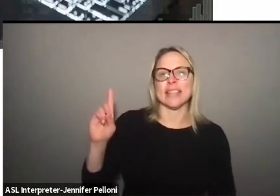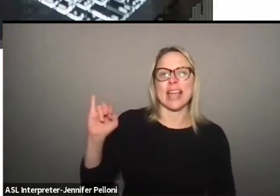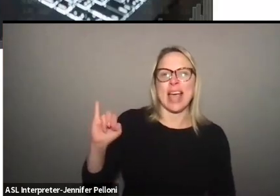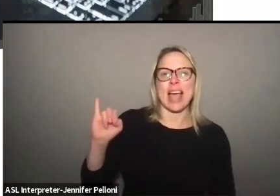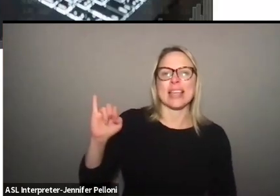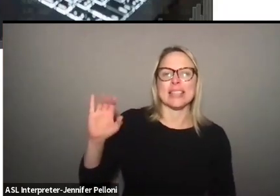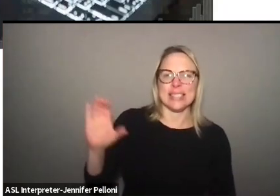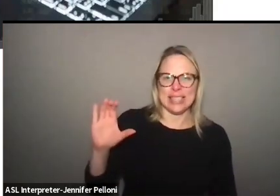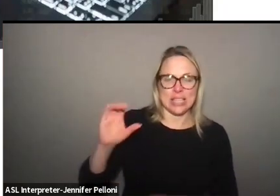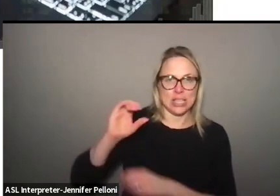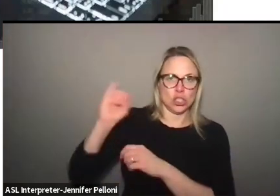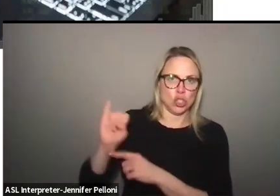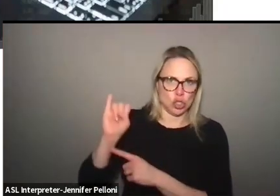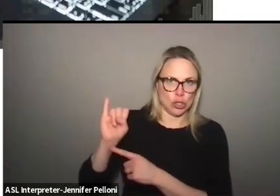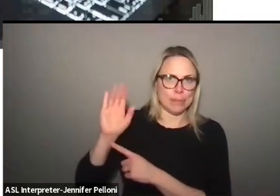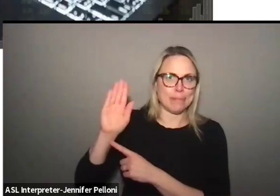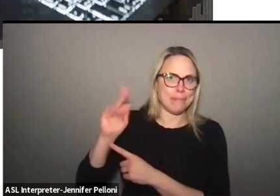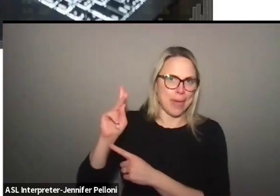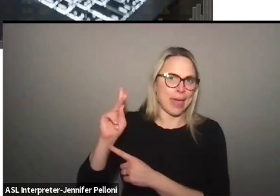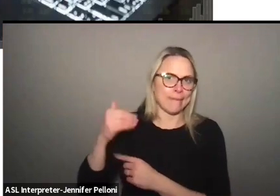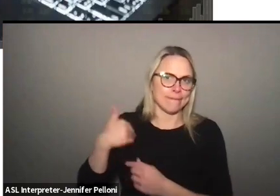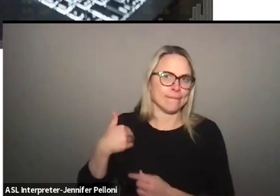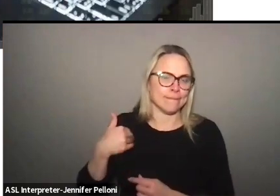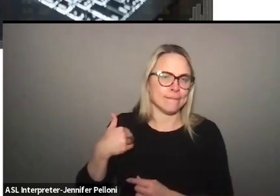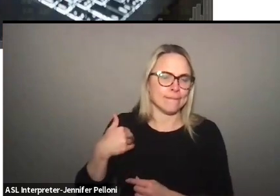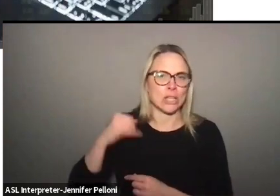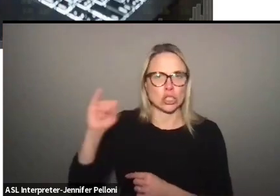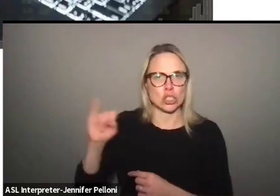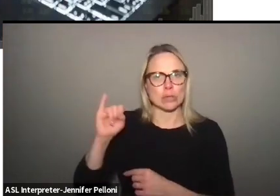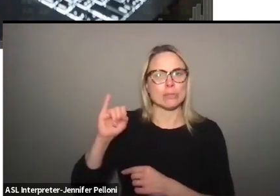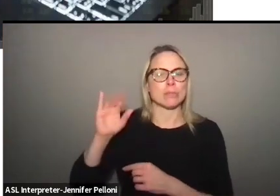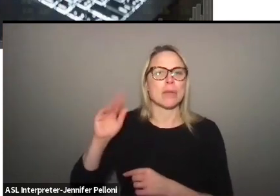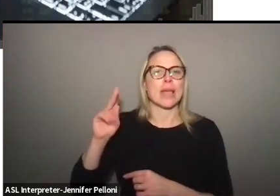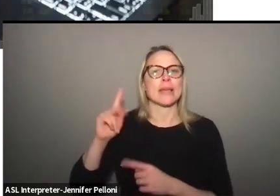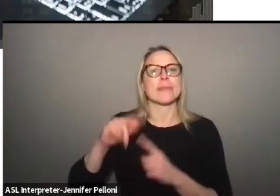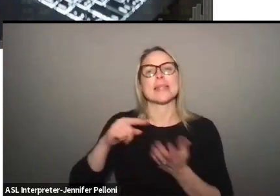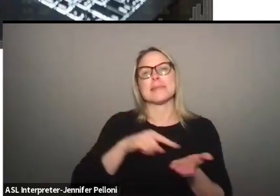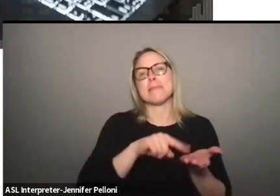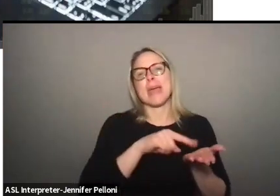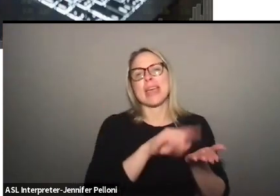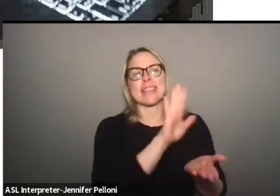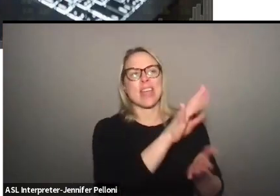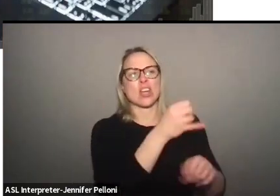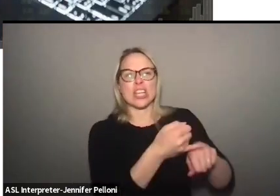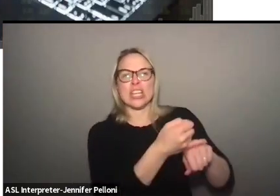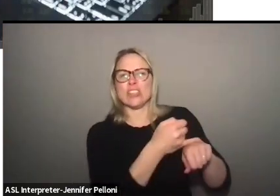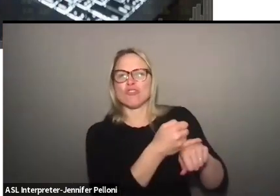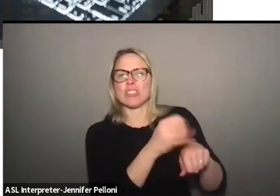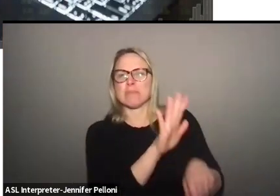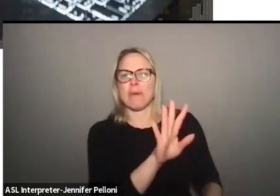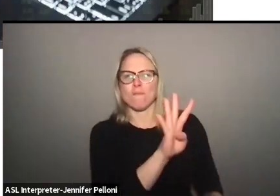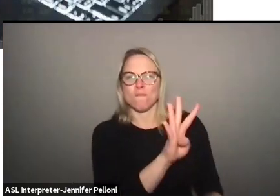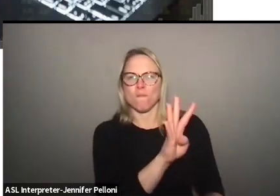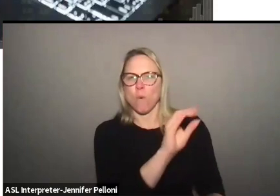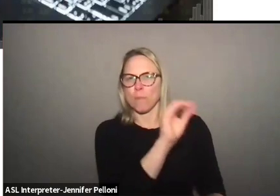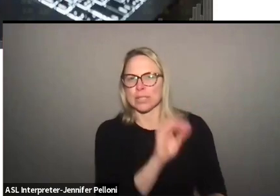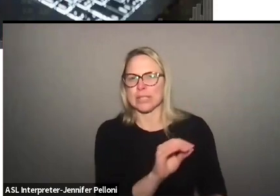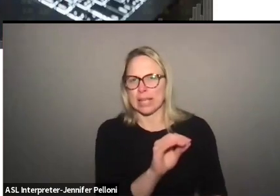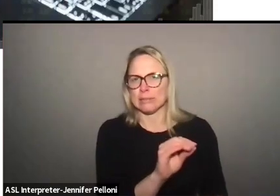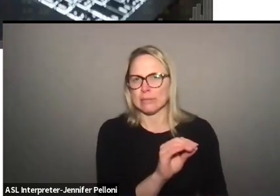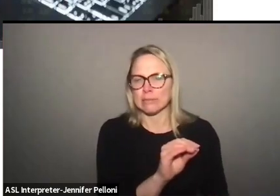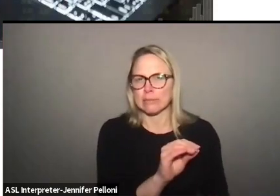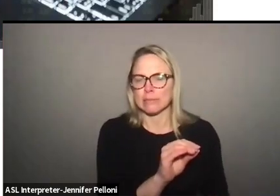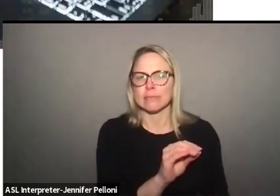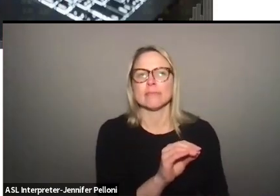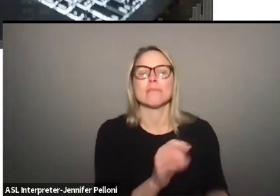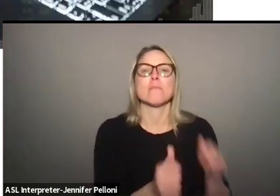insured banking product that is currently paying about 4% interest. And a lot